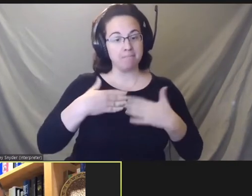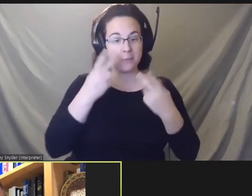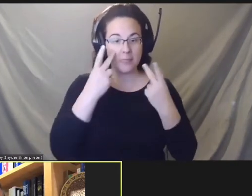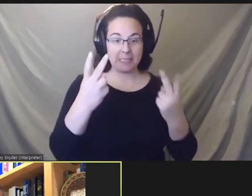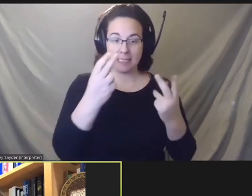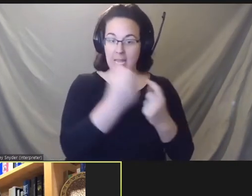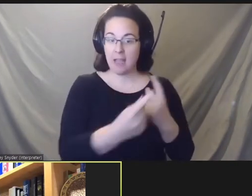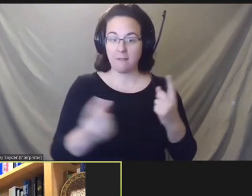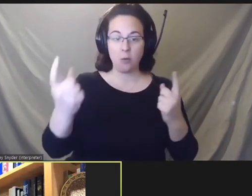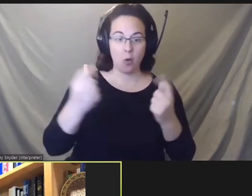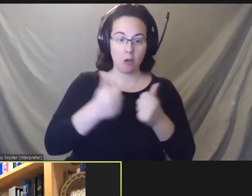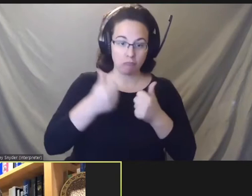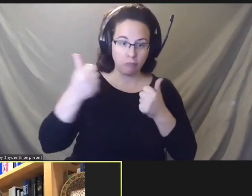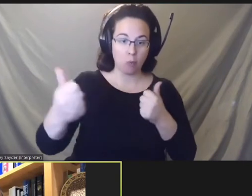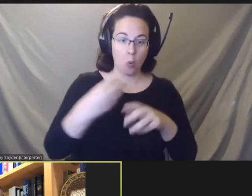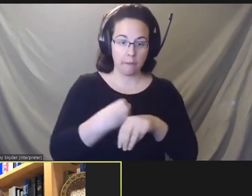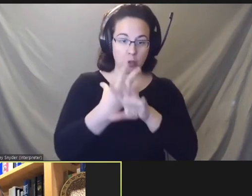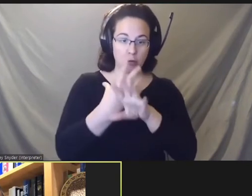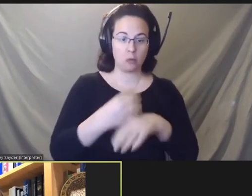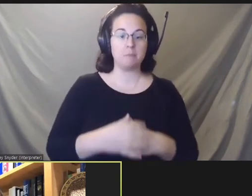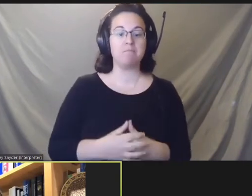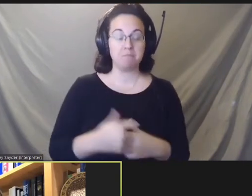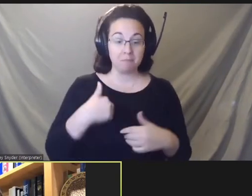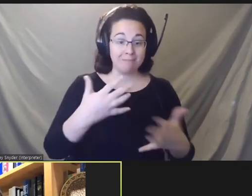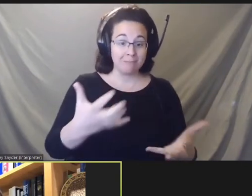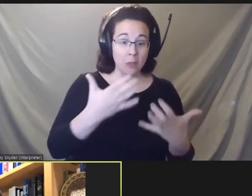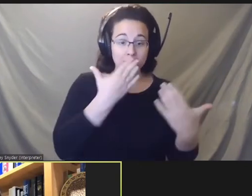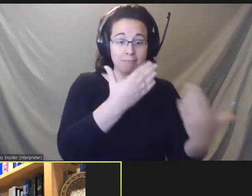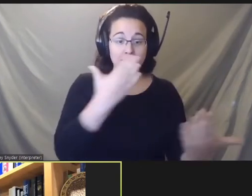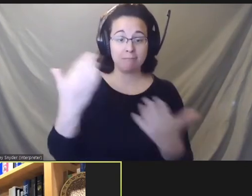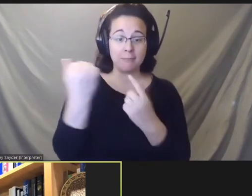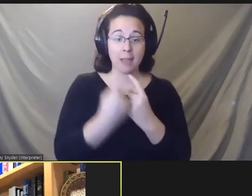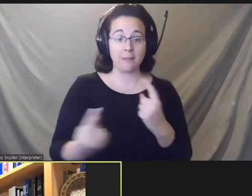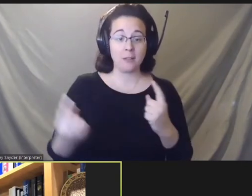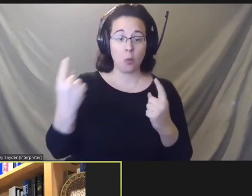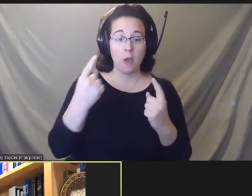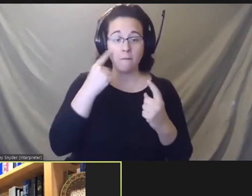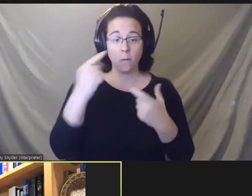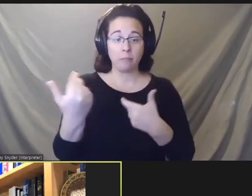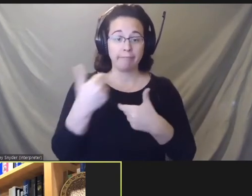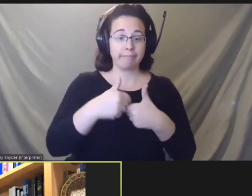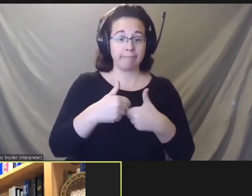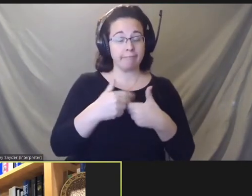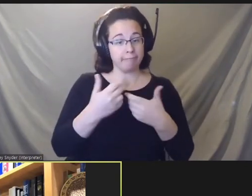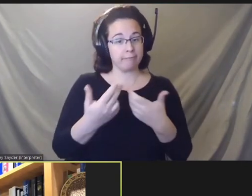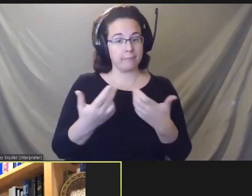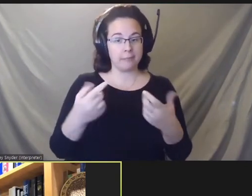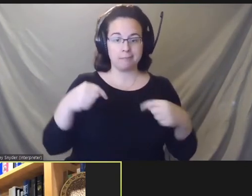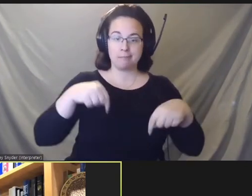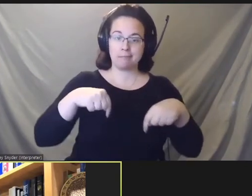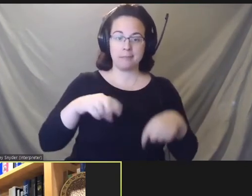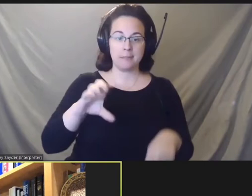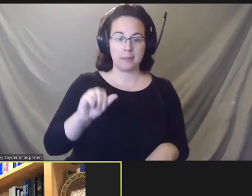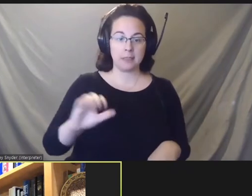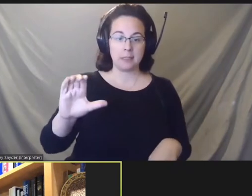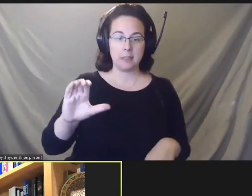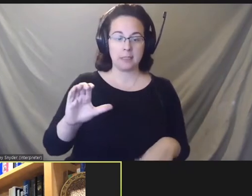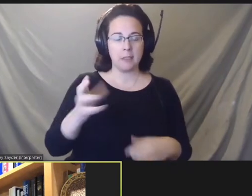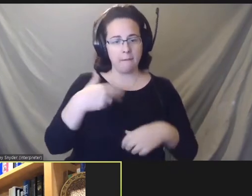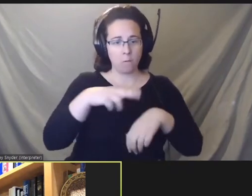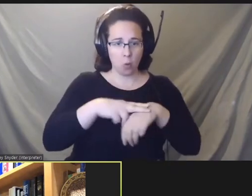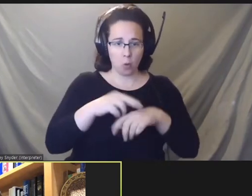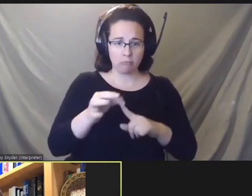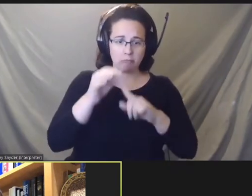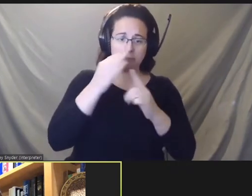virtually. I also want to thank everybody for serving on the Consumer Advisory Committee, with a special thanks to, of course, our